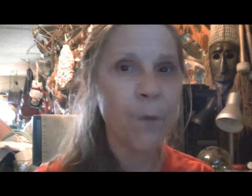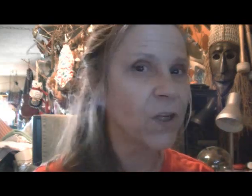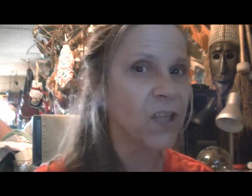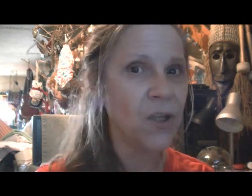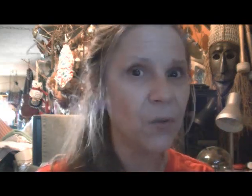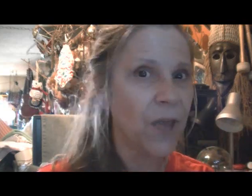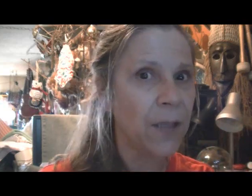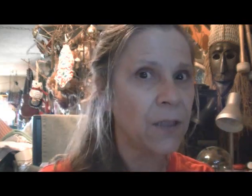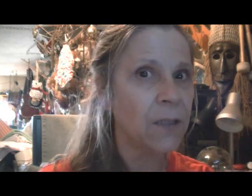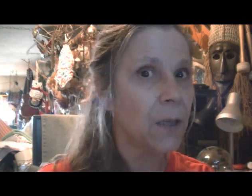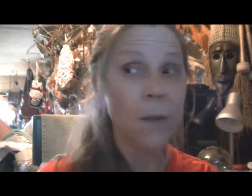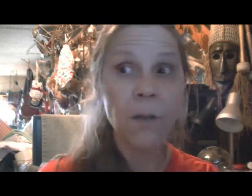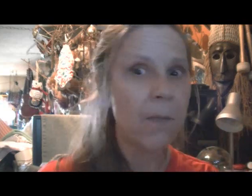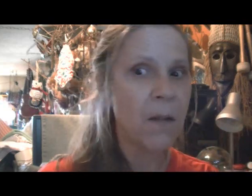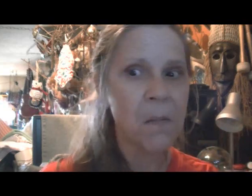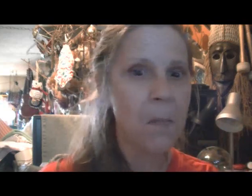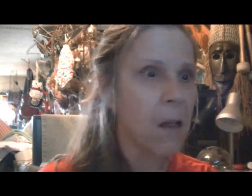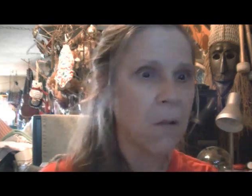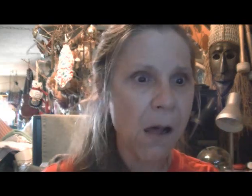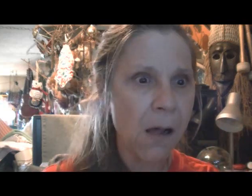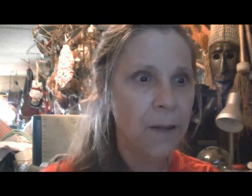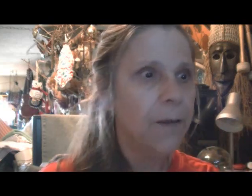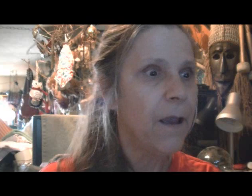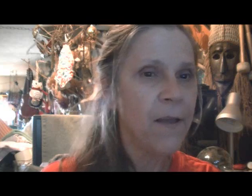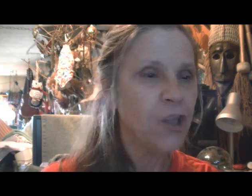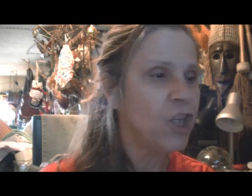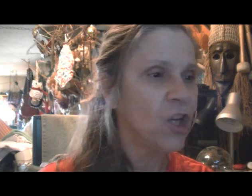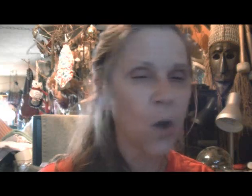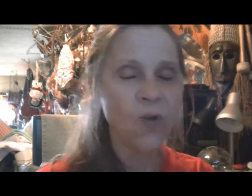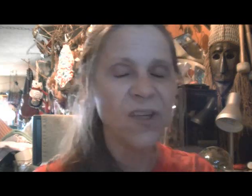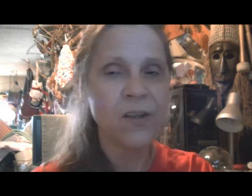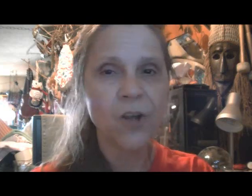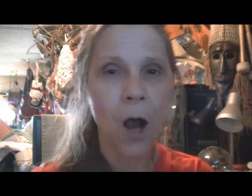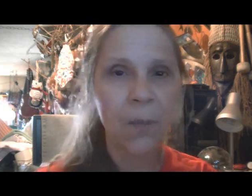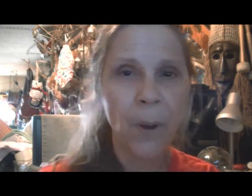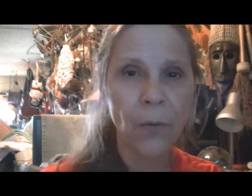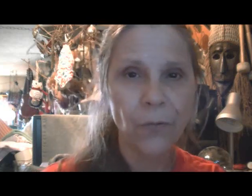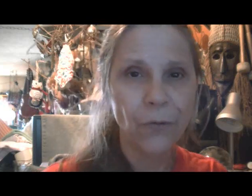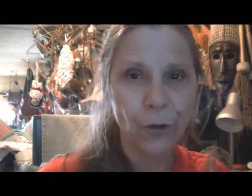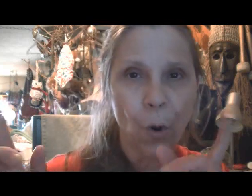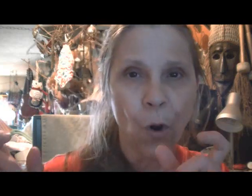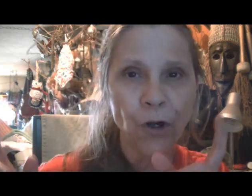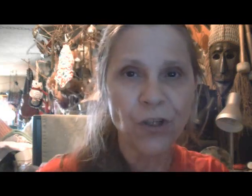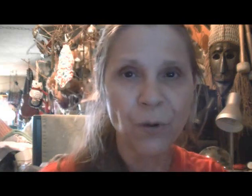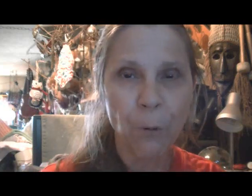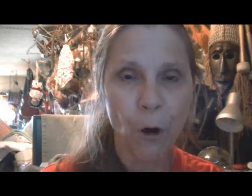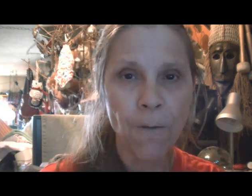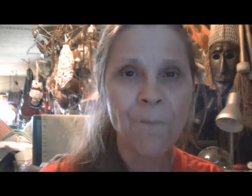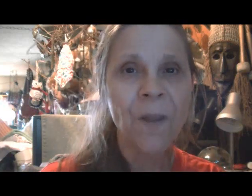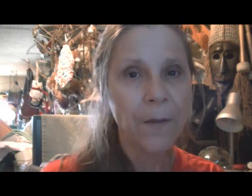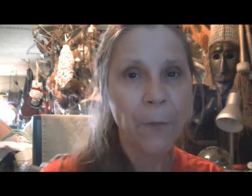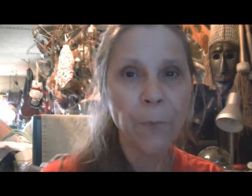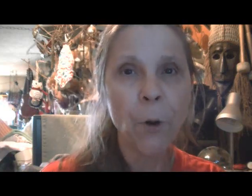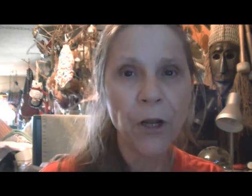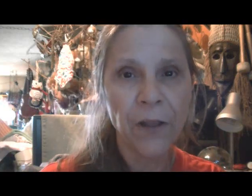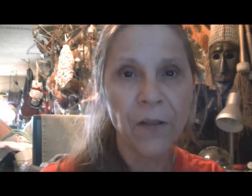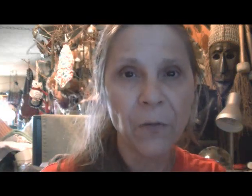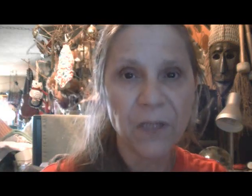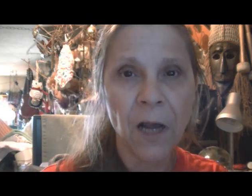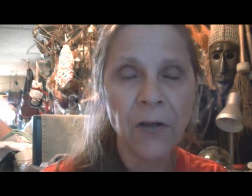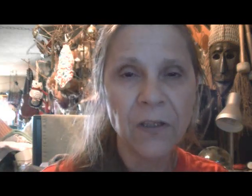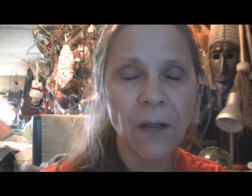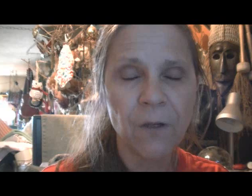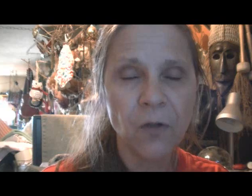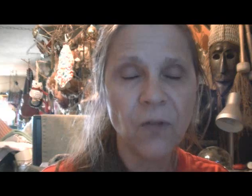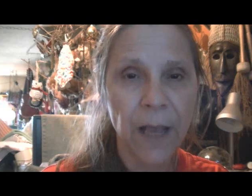we've got 14 new cases, blah, blah, blah, blah, blah. And then she goes in to talk about the coroner's report that reported that